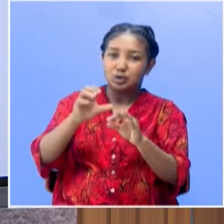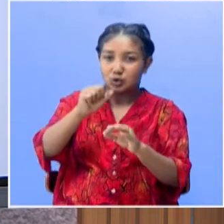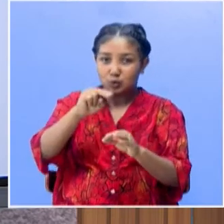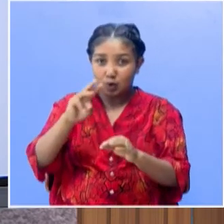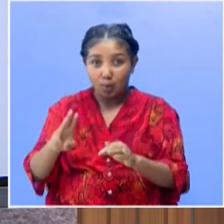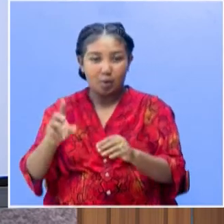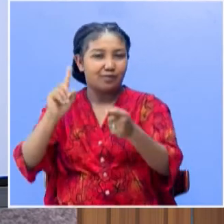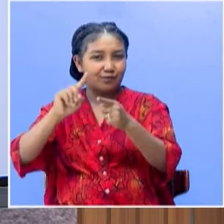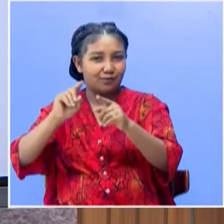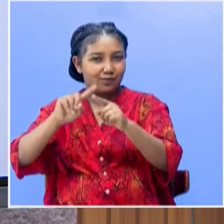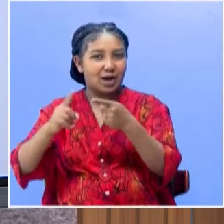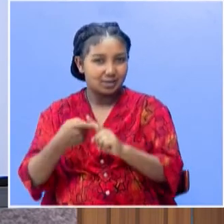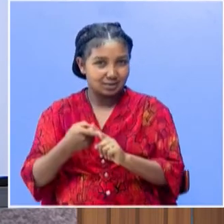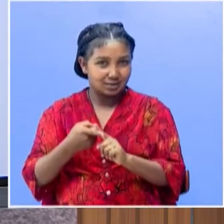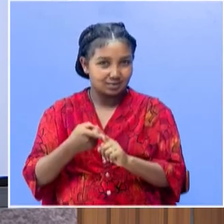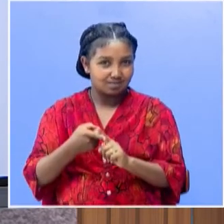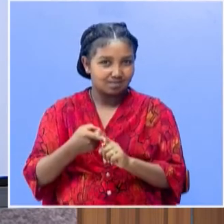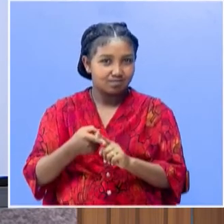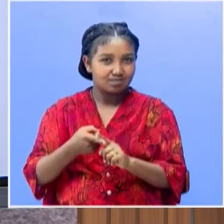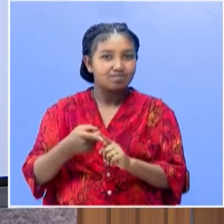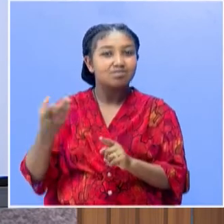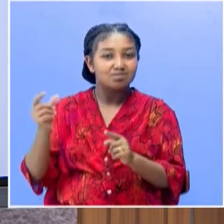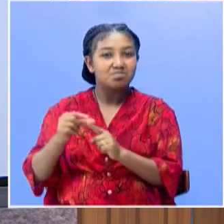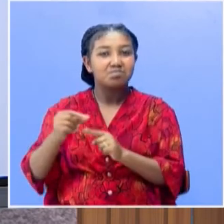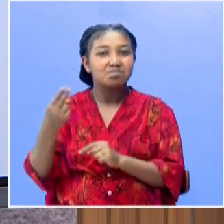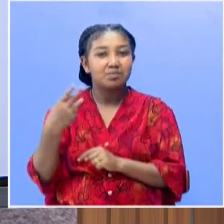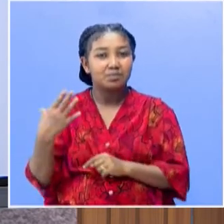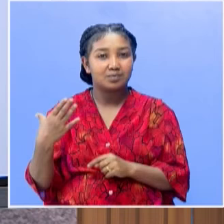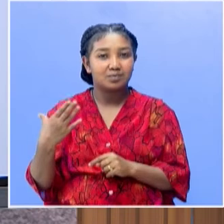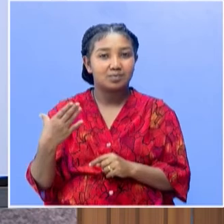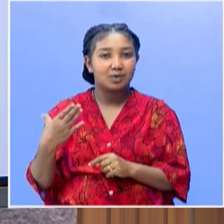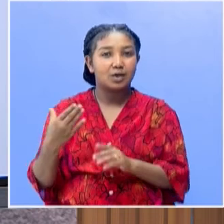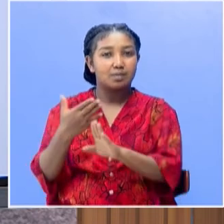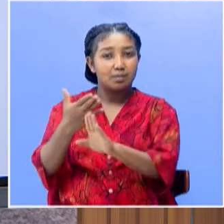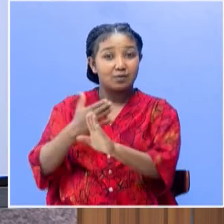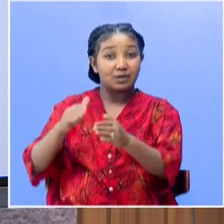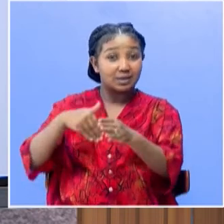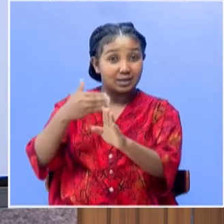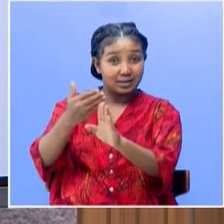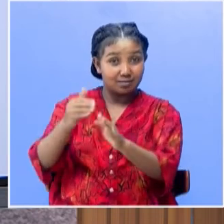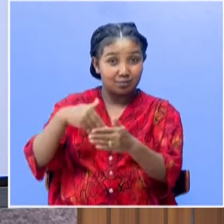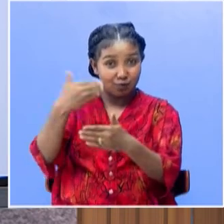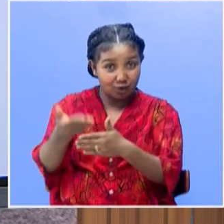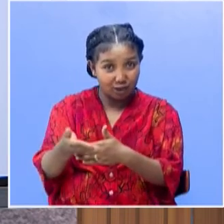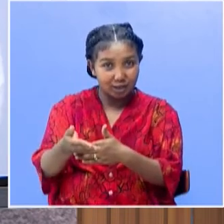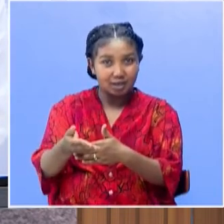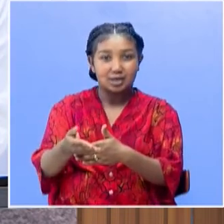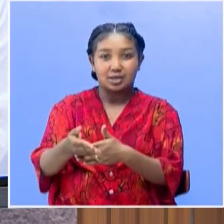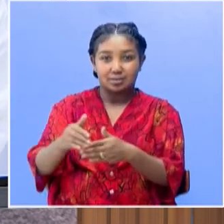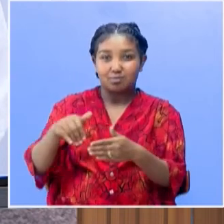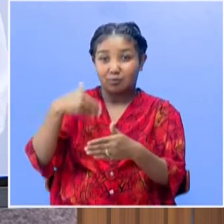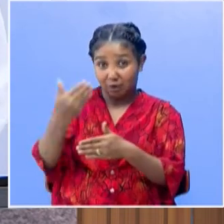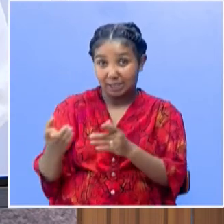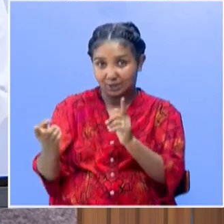snowball, friends. What do you do with these words? Before next week, and before I come here to